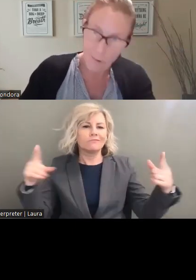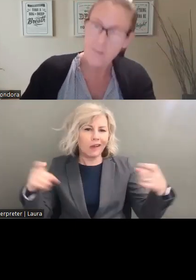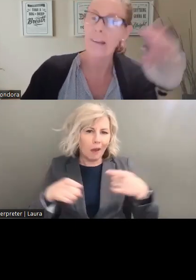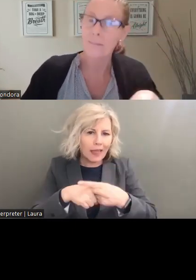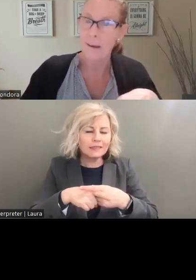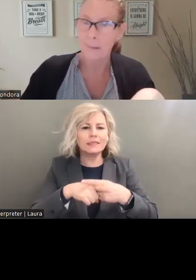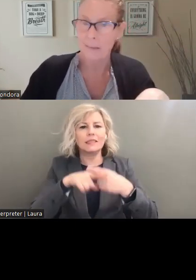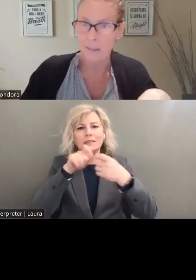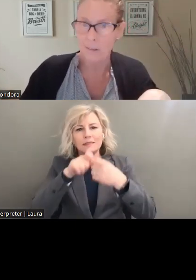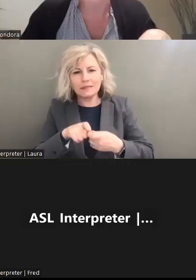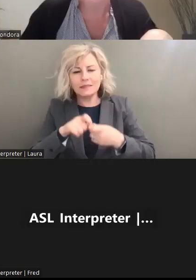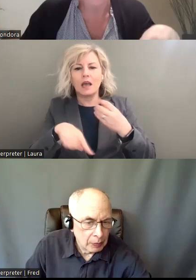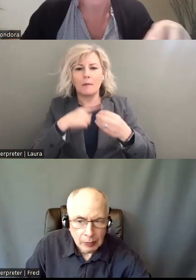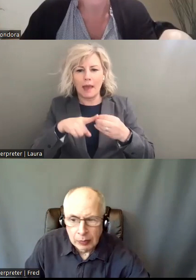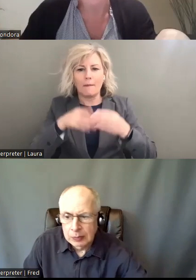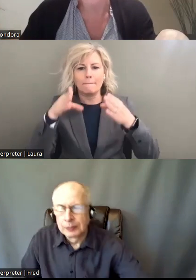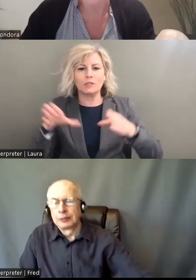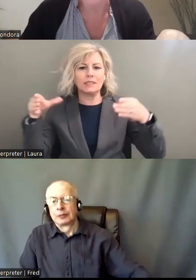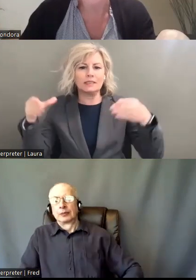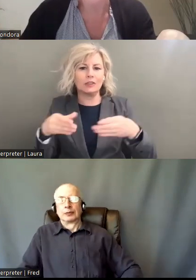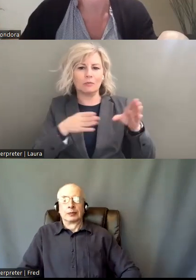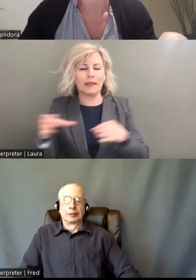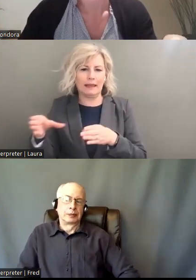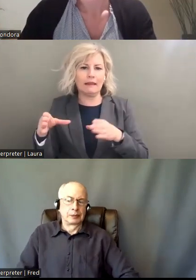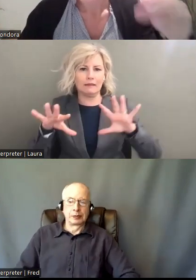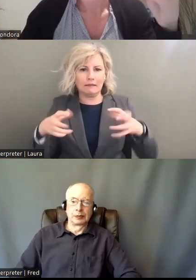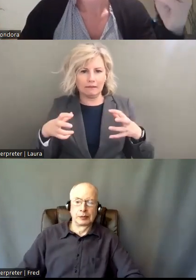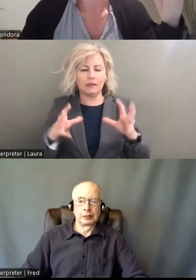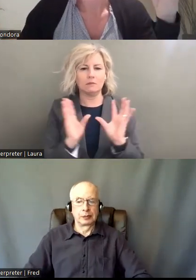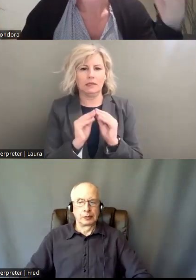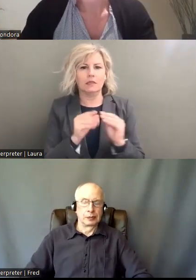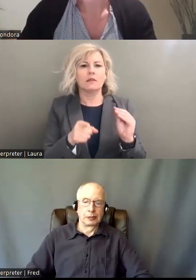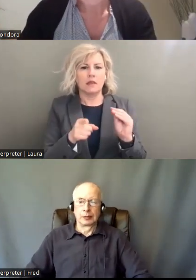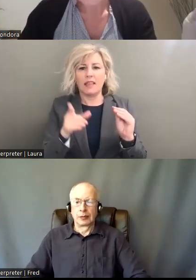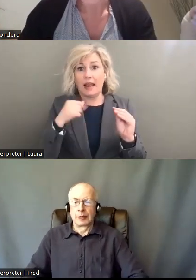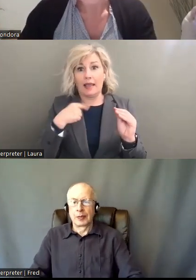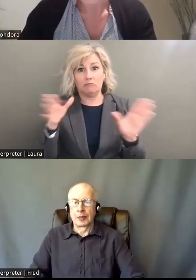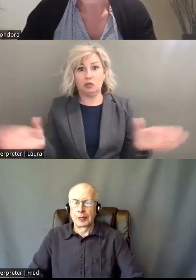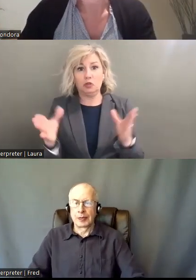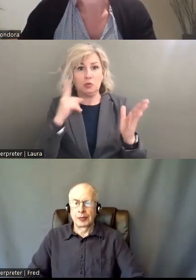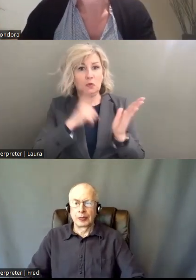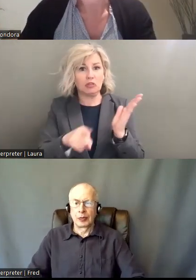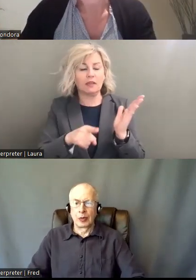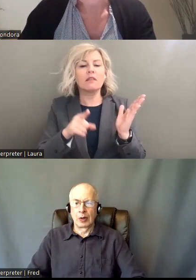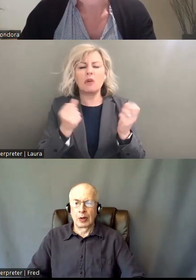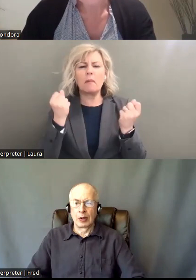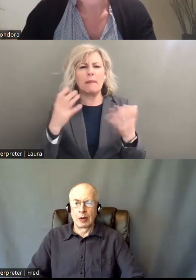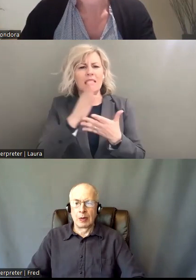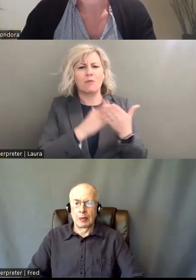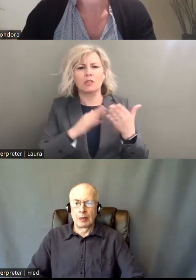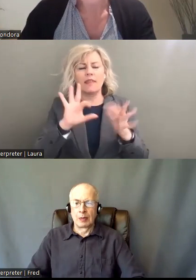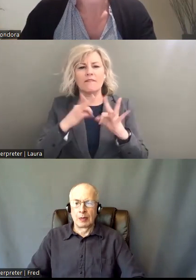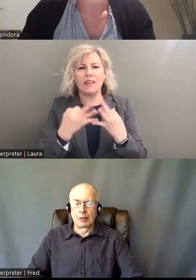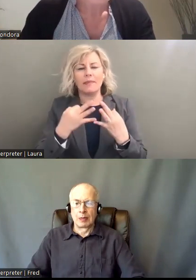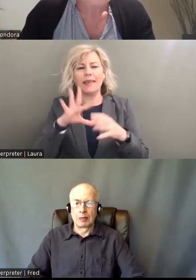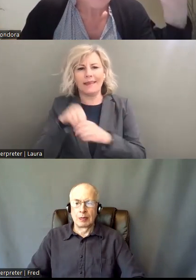in person and family-centered care that I would encourage you to check out. And again, there are a number of items within the family engagement